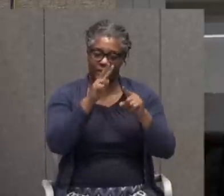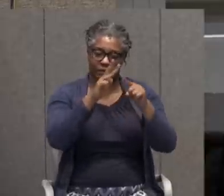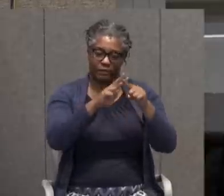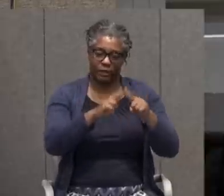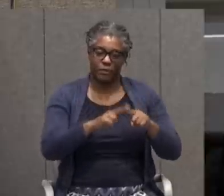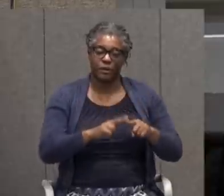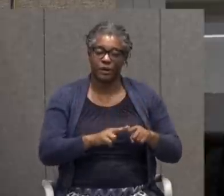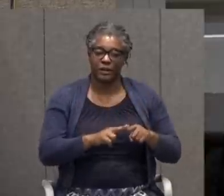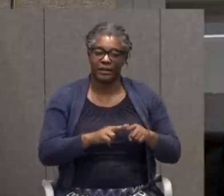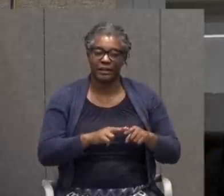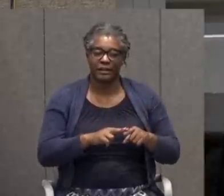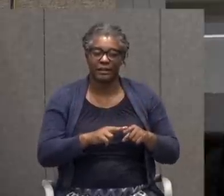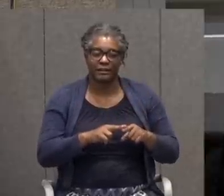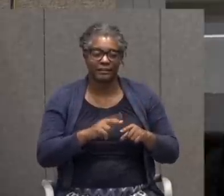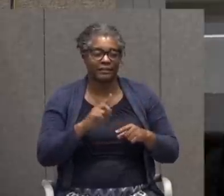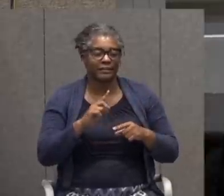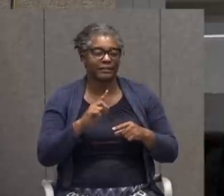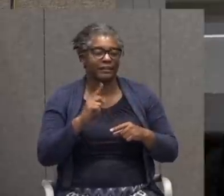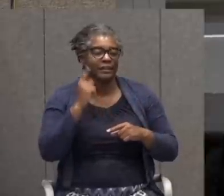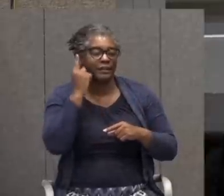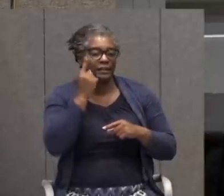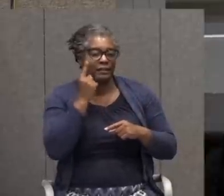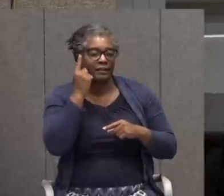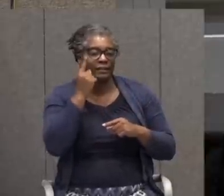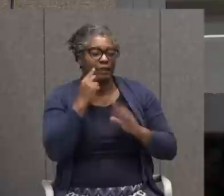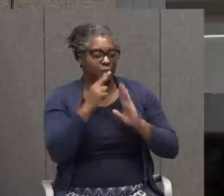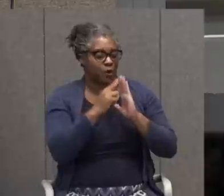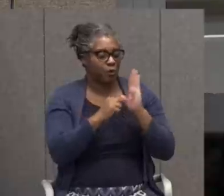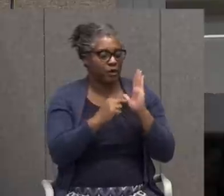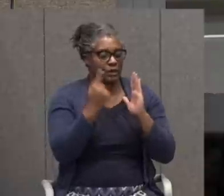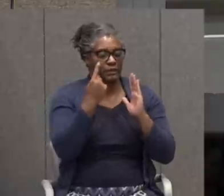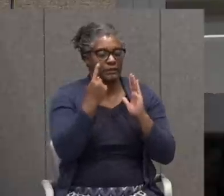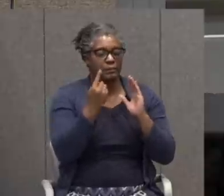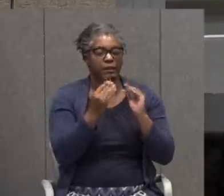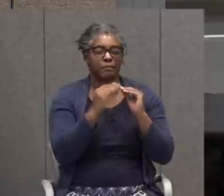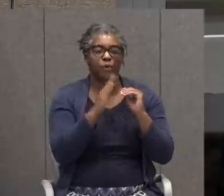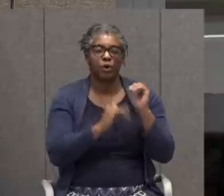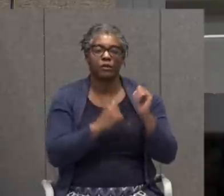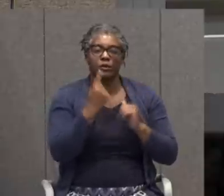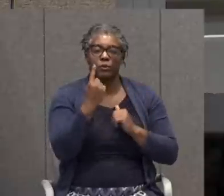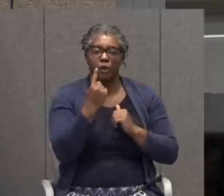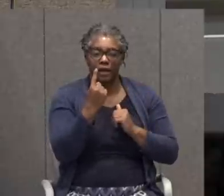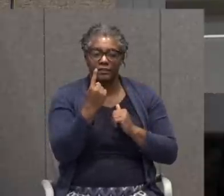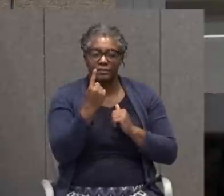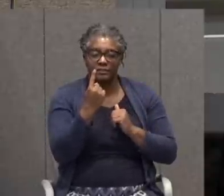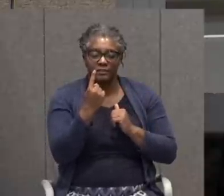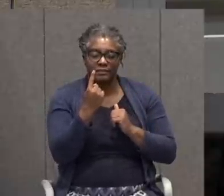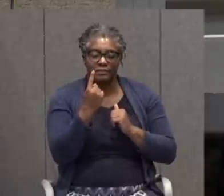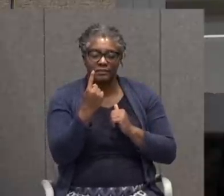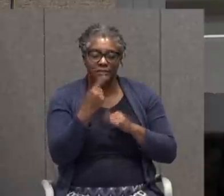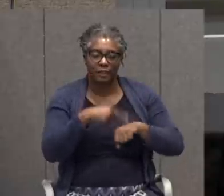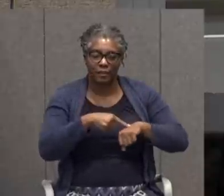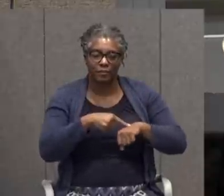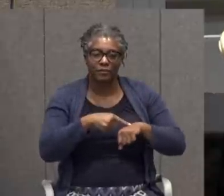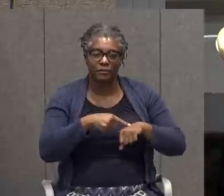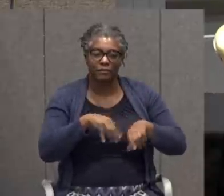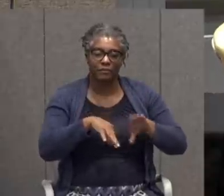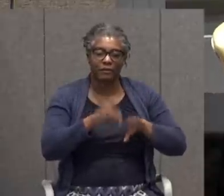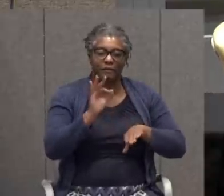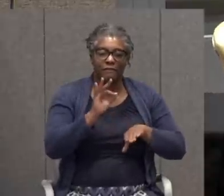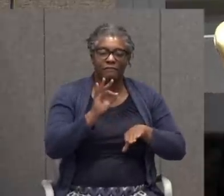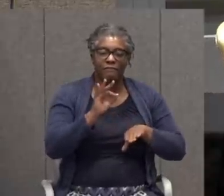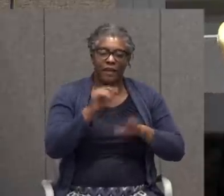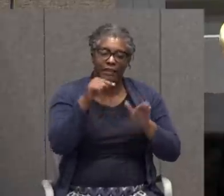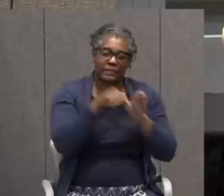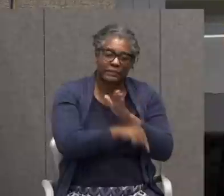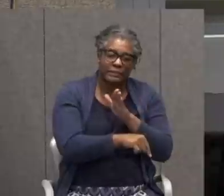Think about reading something more than once to get a deeper meaning. All right. Well, thank you,